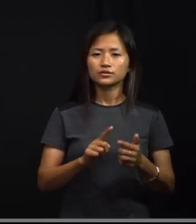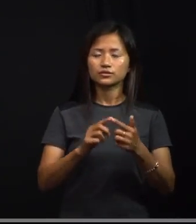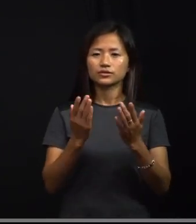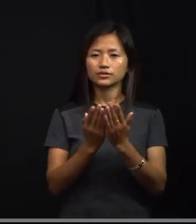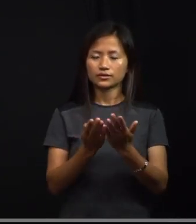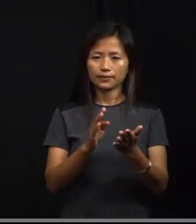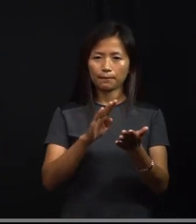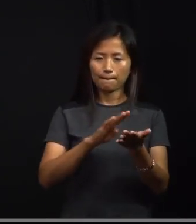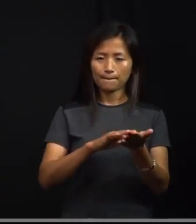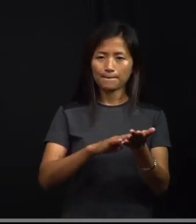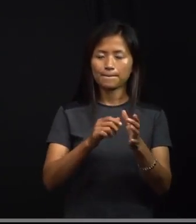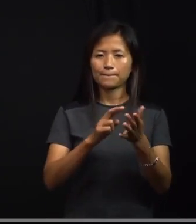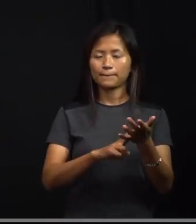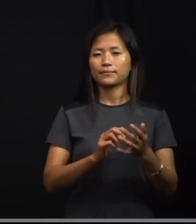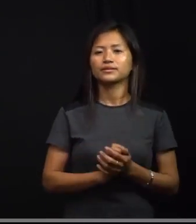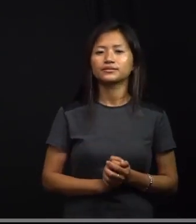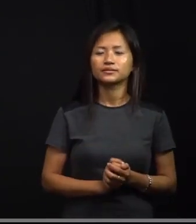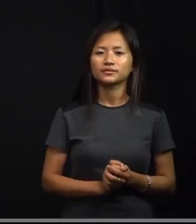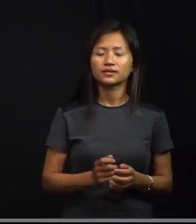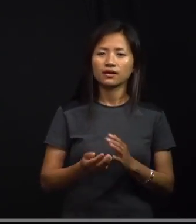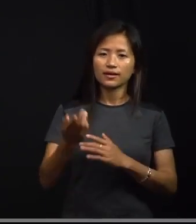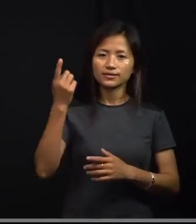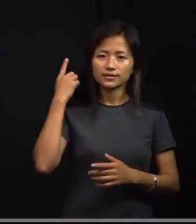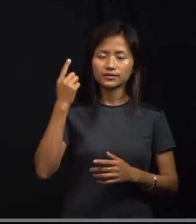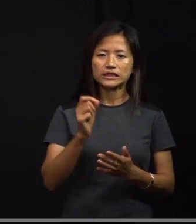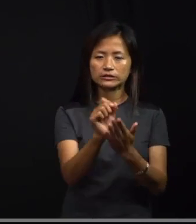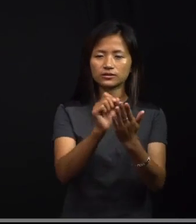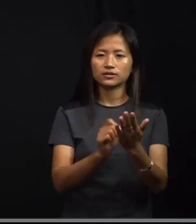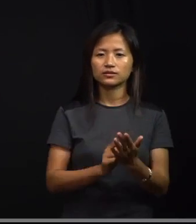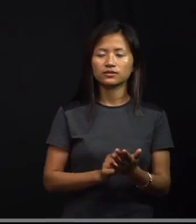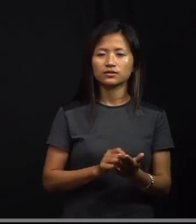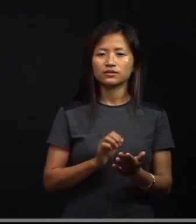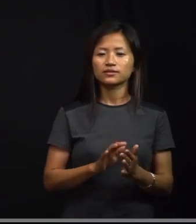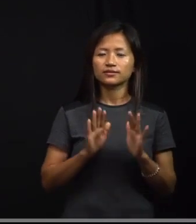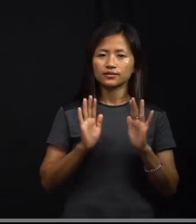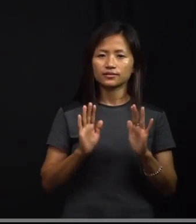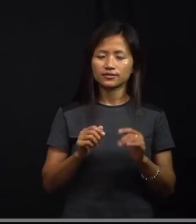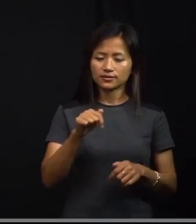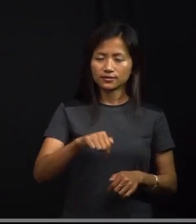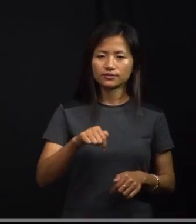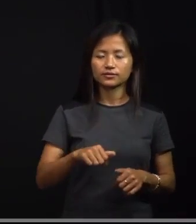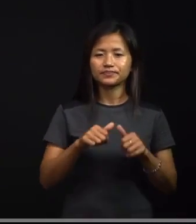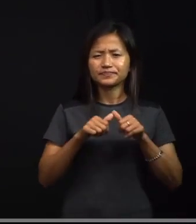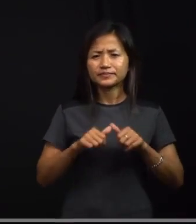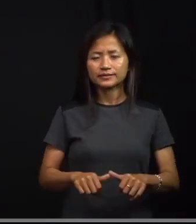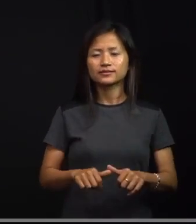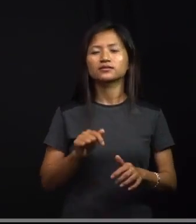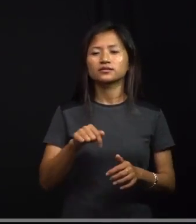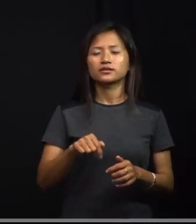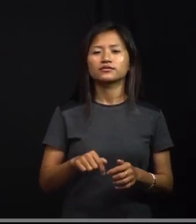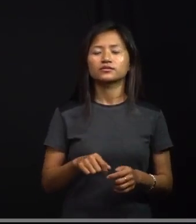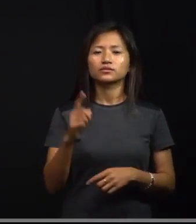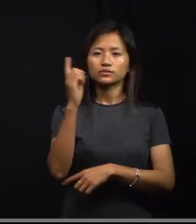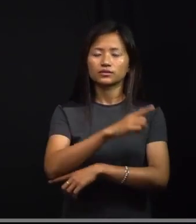management. So this may be ancient writings, but it is said that they are still relevant today. And if you look into